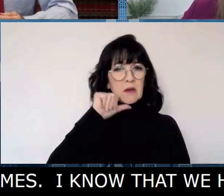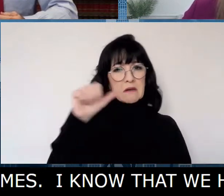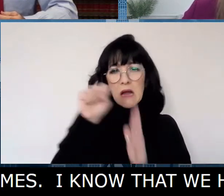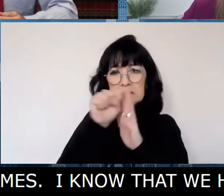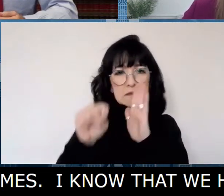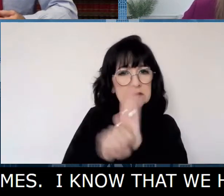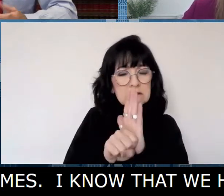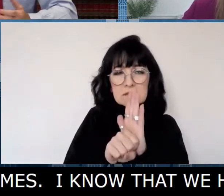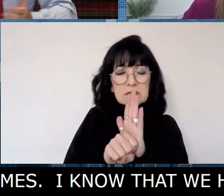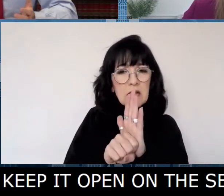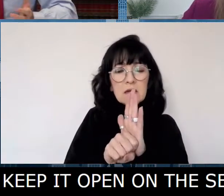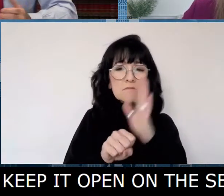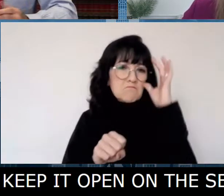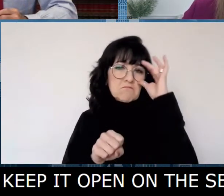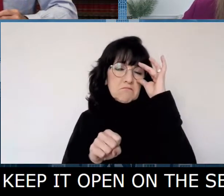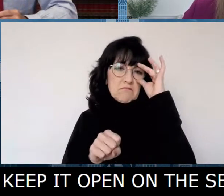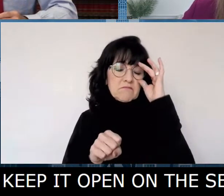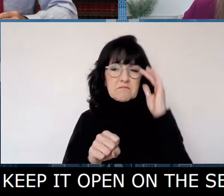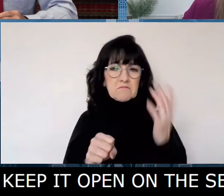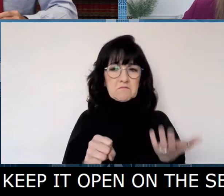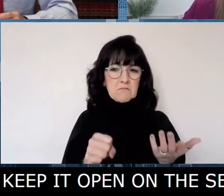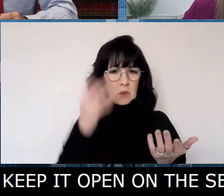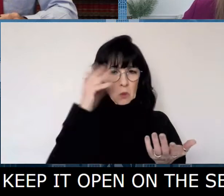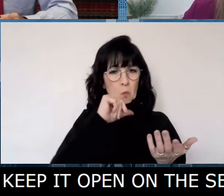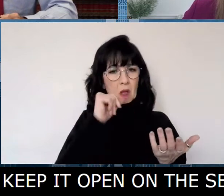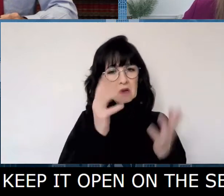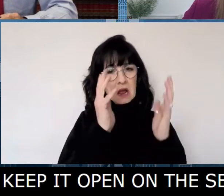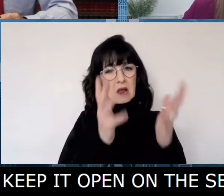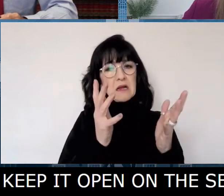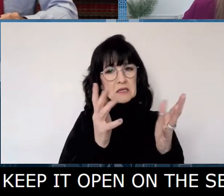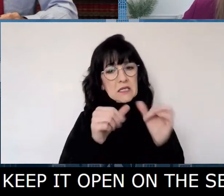the demand wasn't there. Obviously, Okay. The